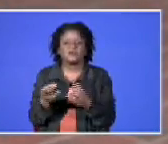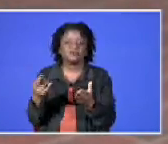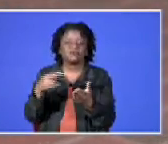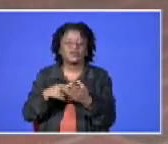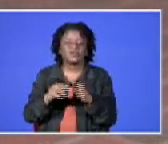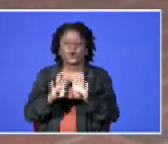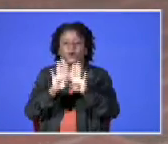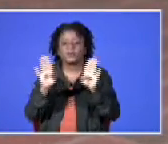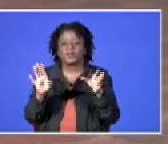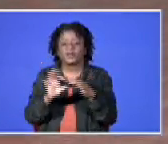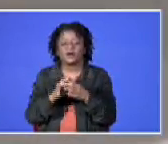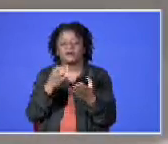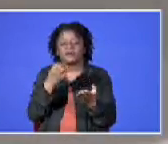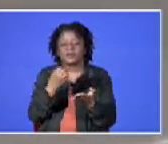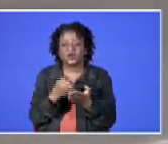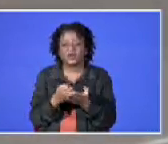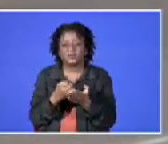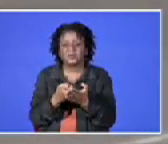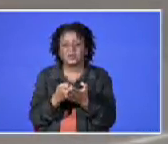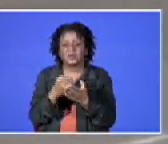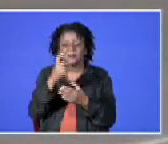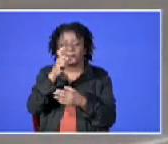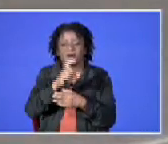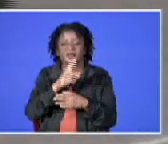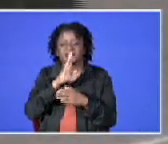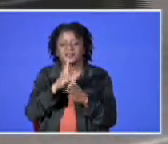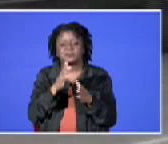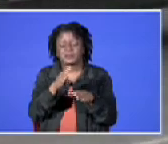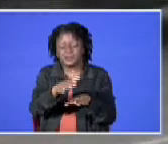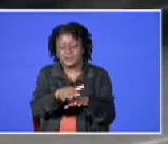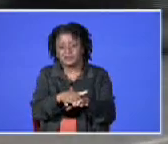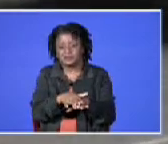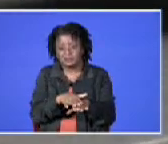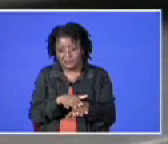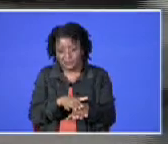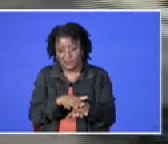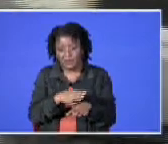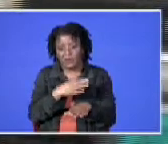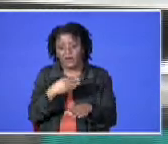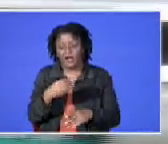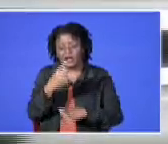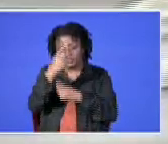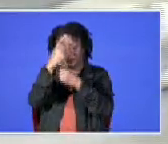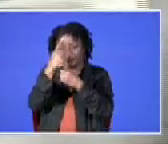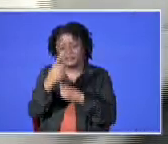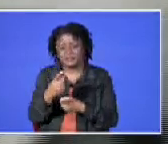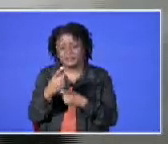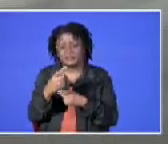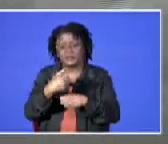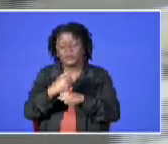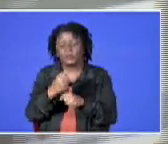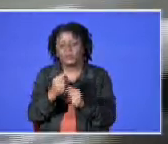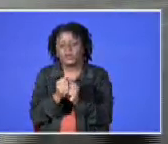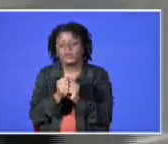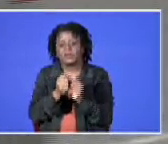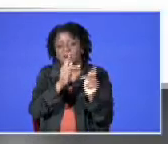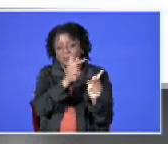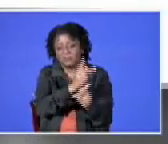economy in this COVID-19 environment must be gradual and deliberate, with proper health and physical distancing protocols